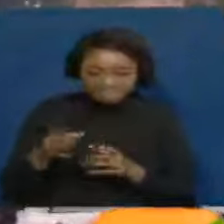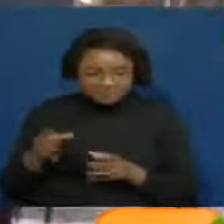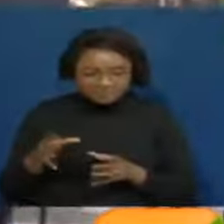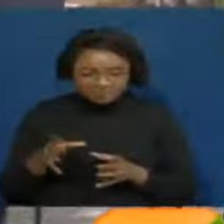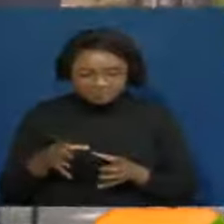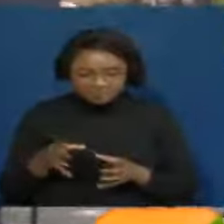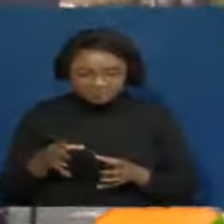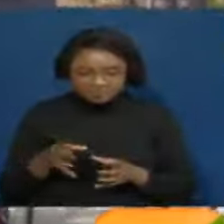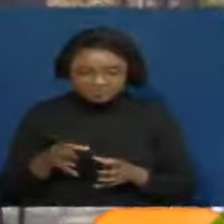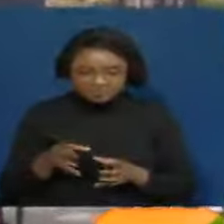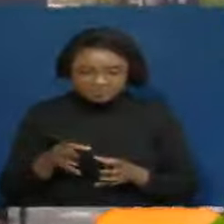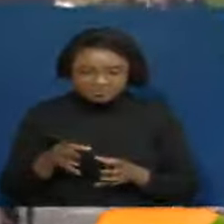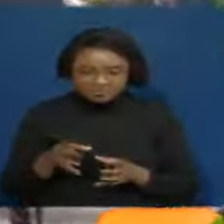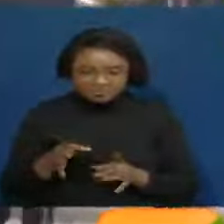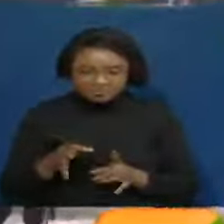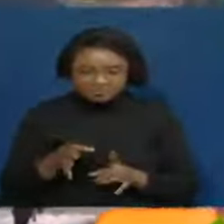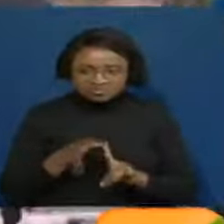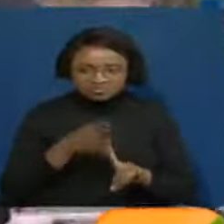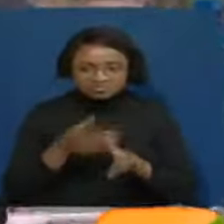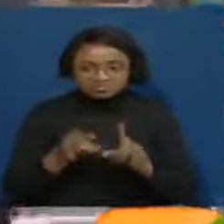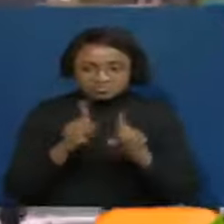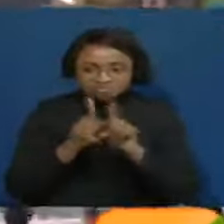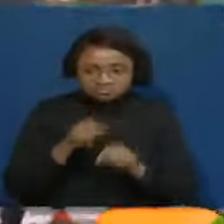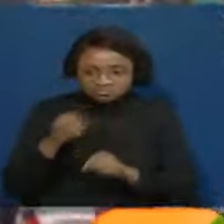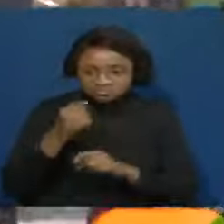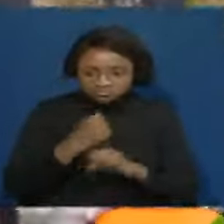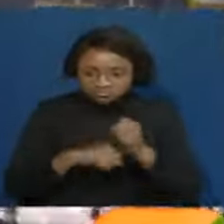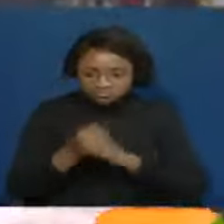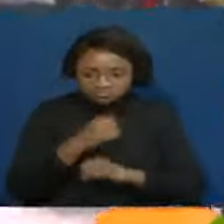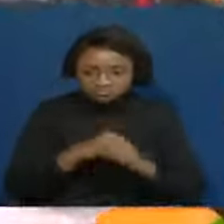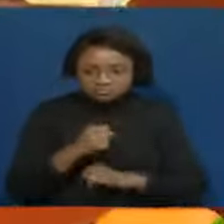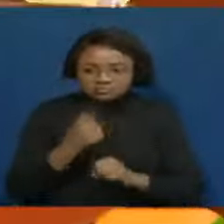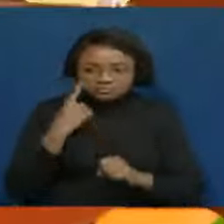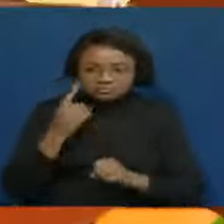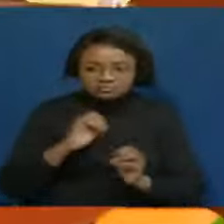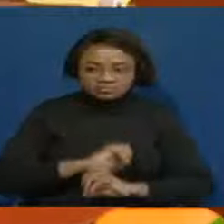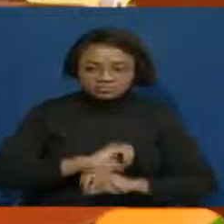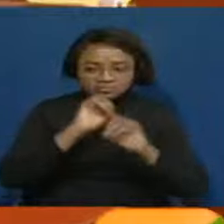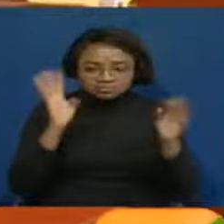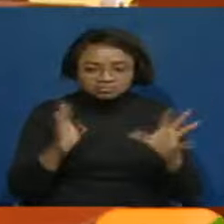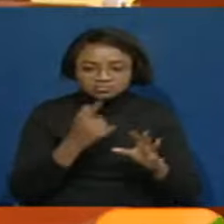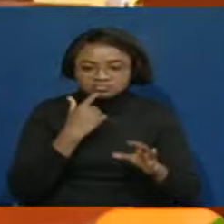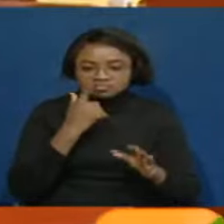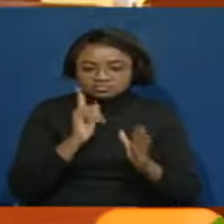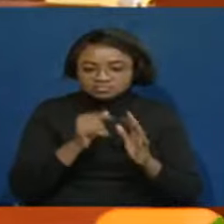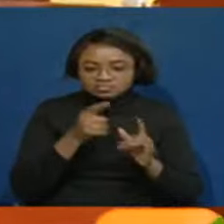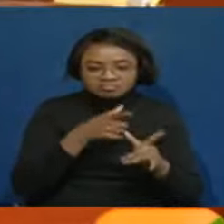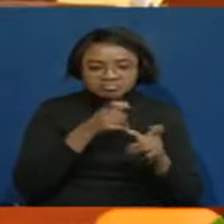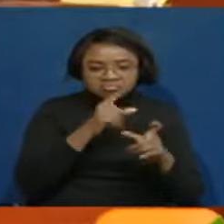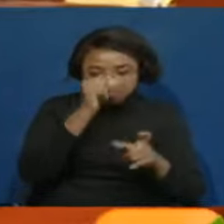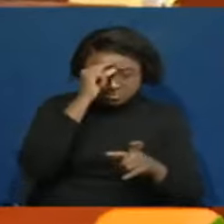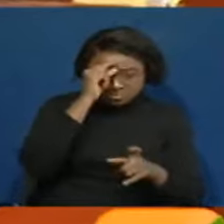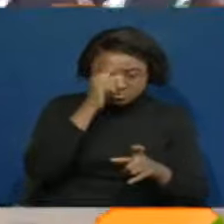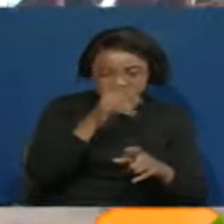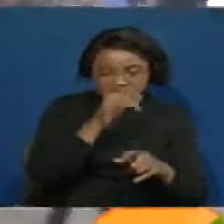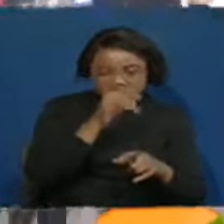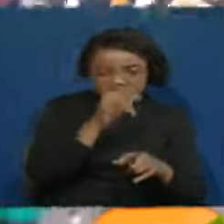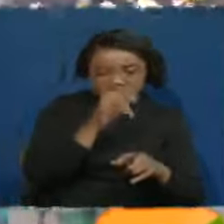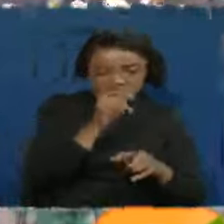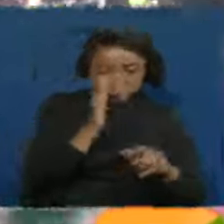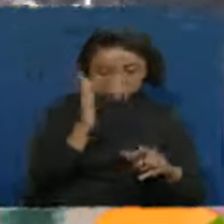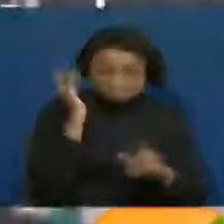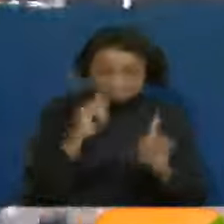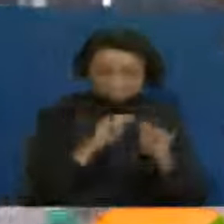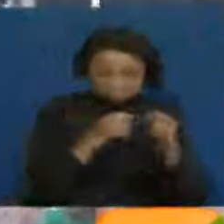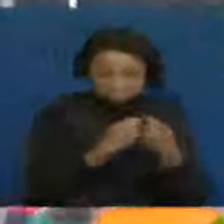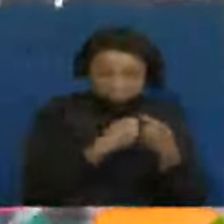claims he denied. In an unprecedented move, he went on record attacking the government's security and intelligence agencies in the